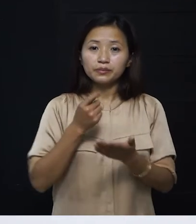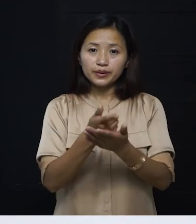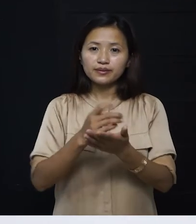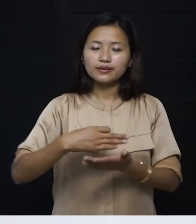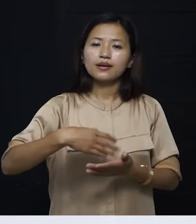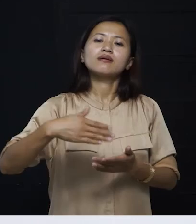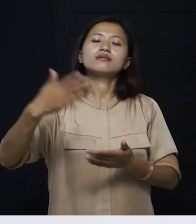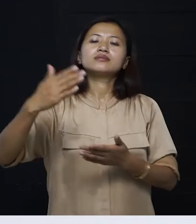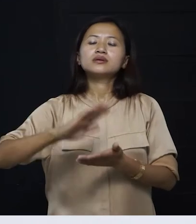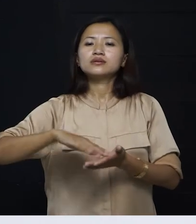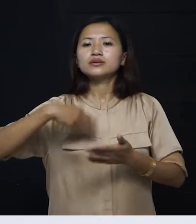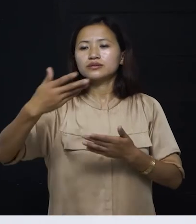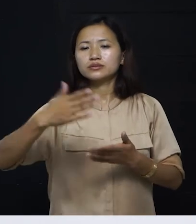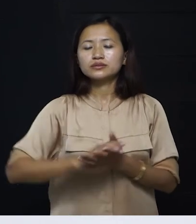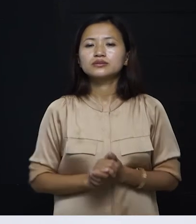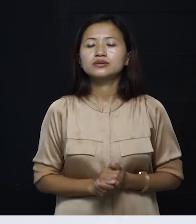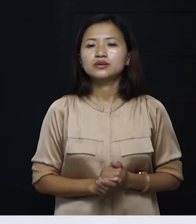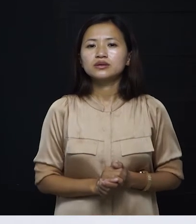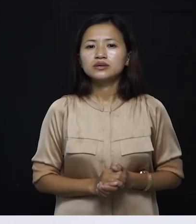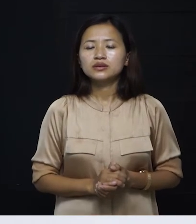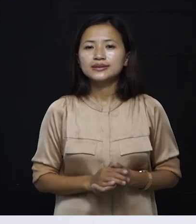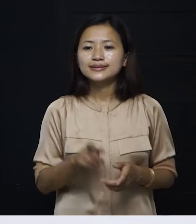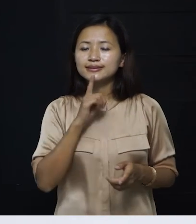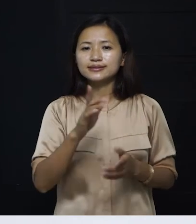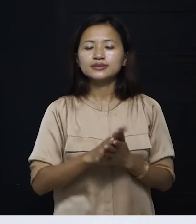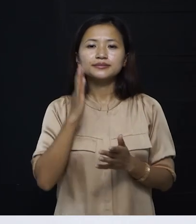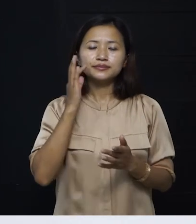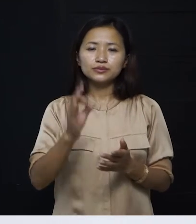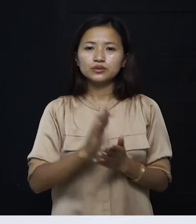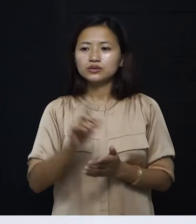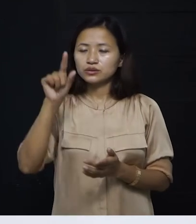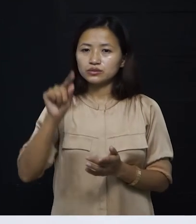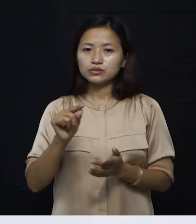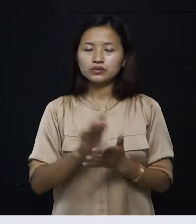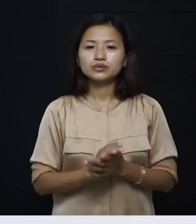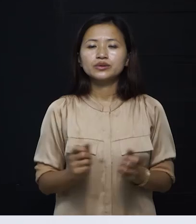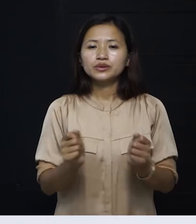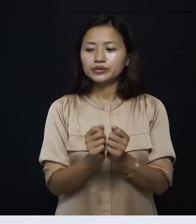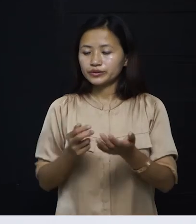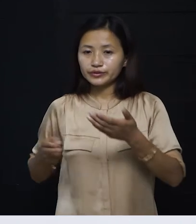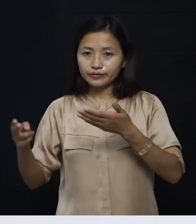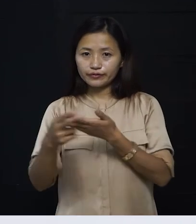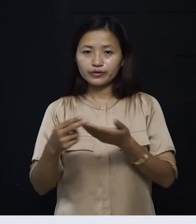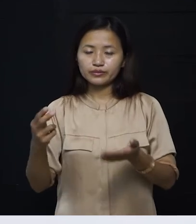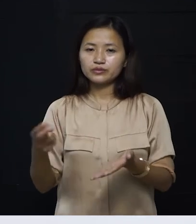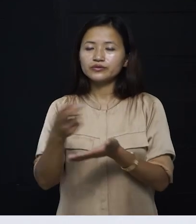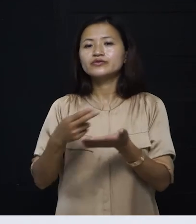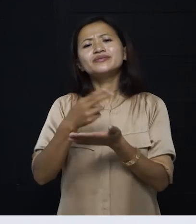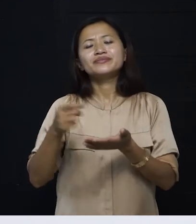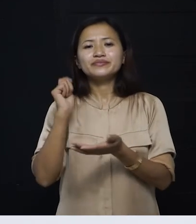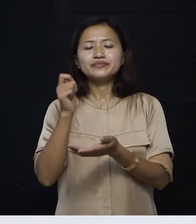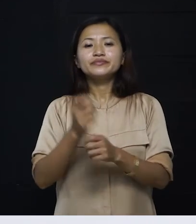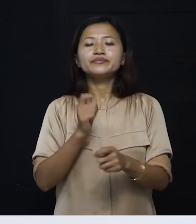Okay, so that is called as the credit. And as I've said, the importance is to do with the farmers, where the farmers, they will